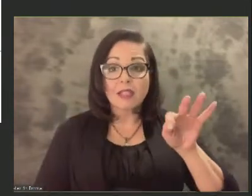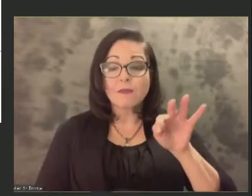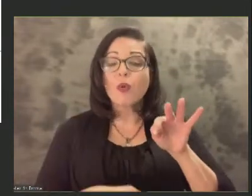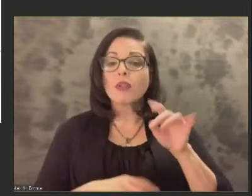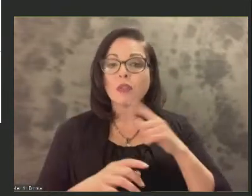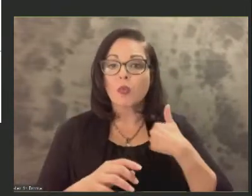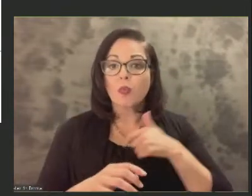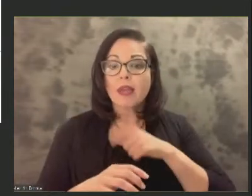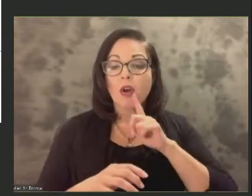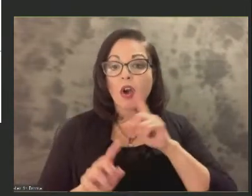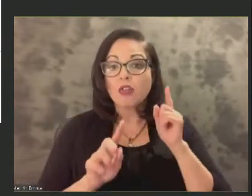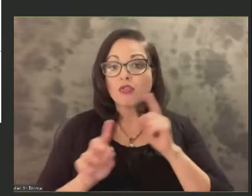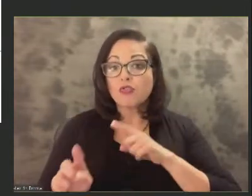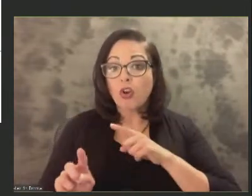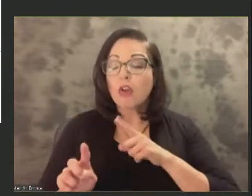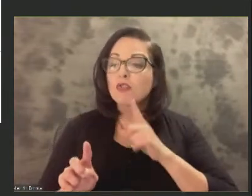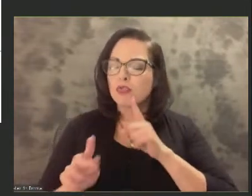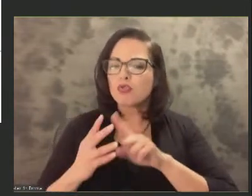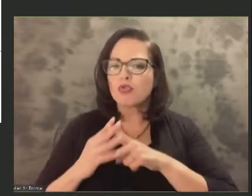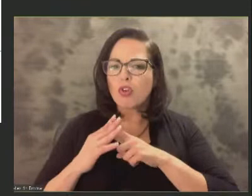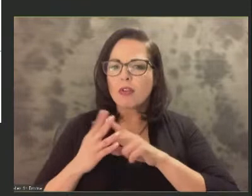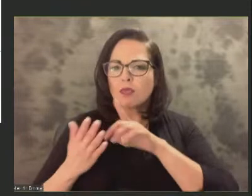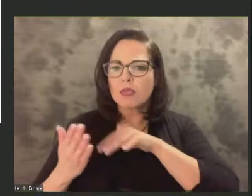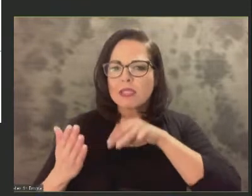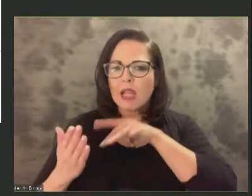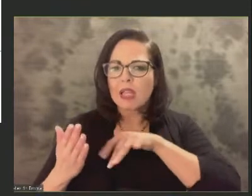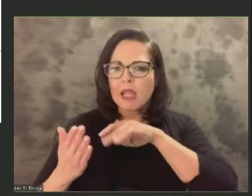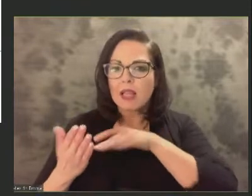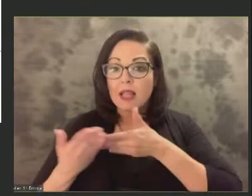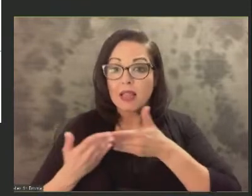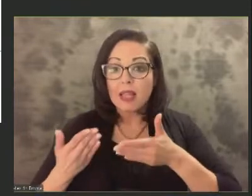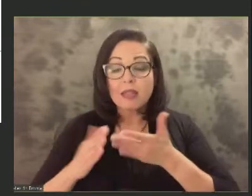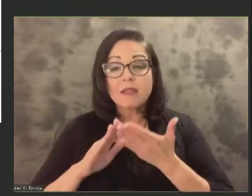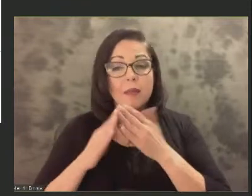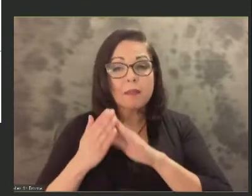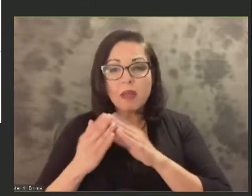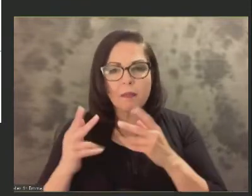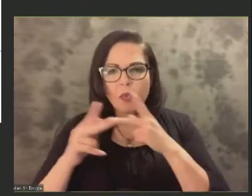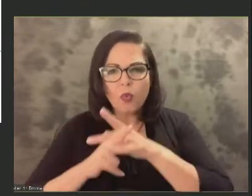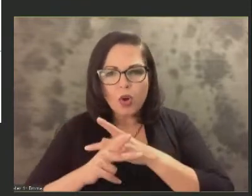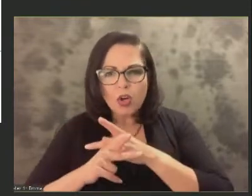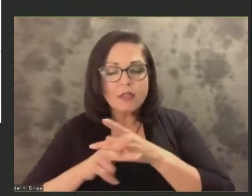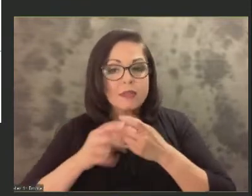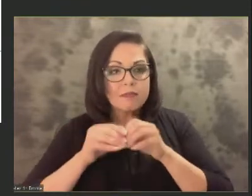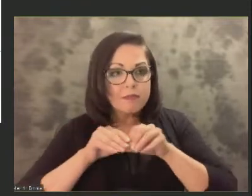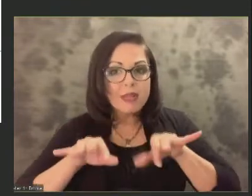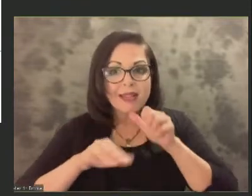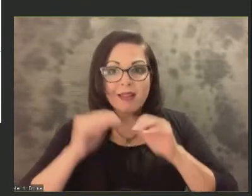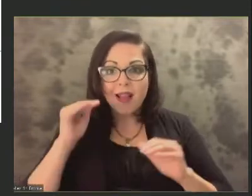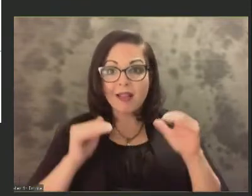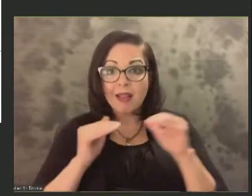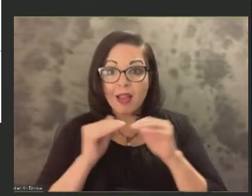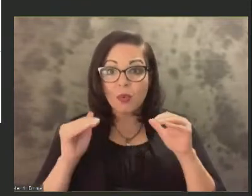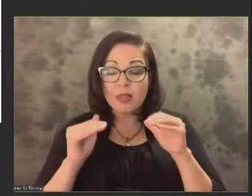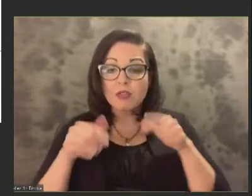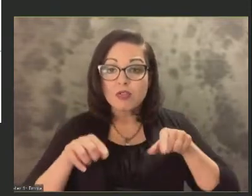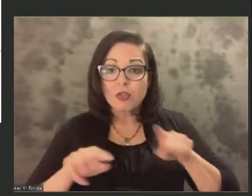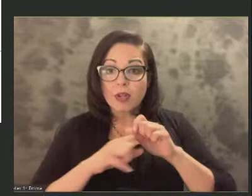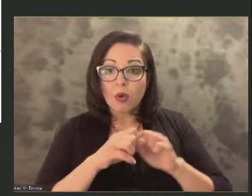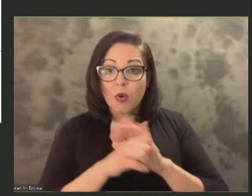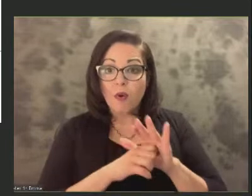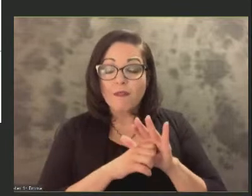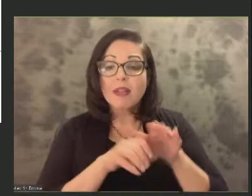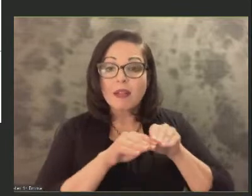charged to really study the factors that worsen inequities during the COVID-19 pandemic, as well